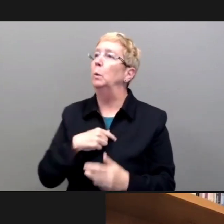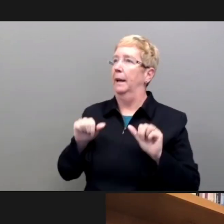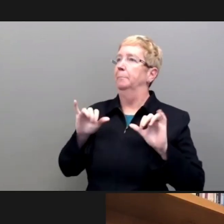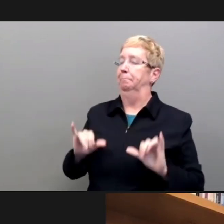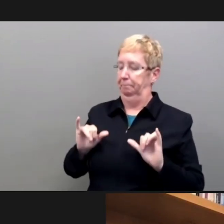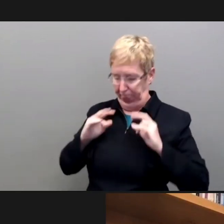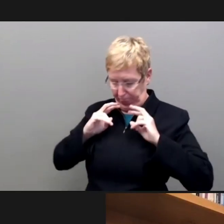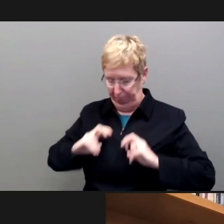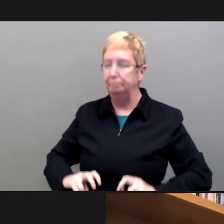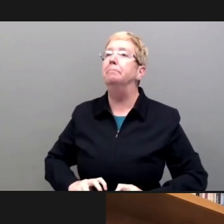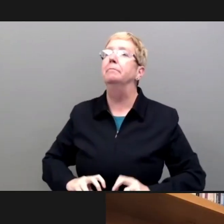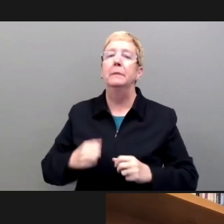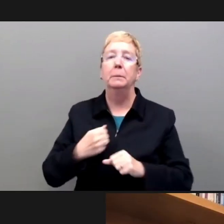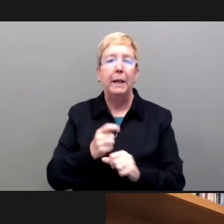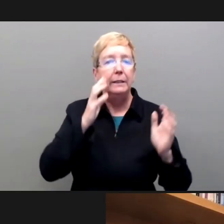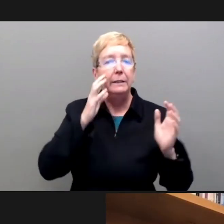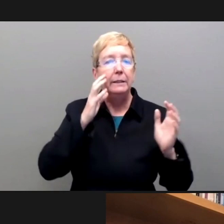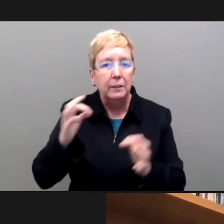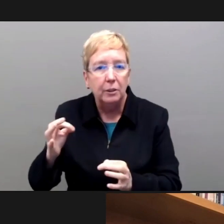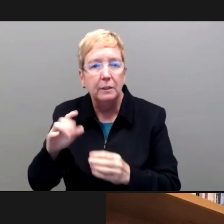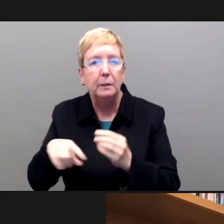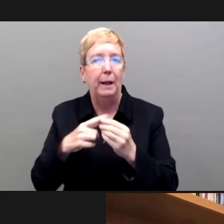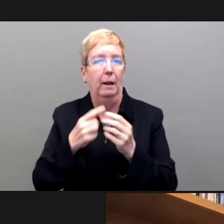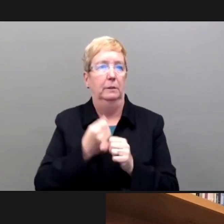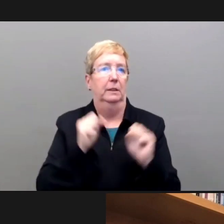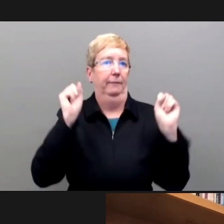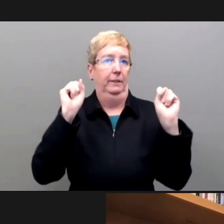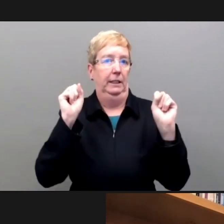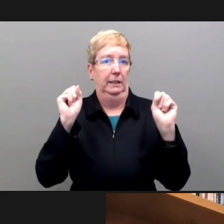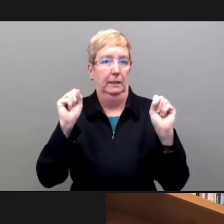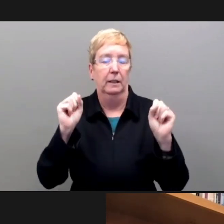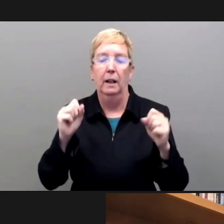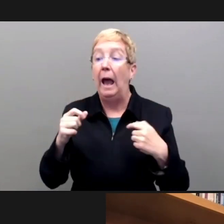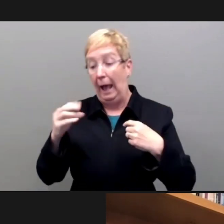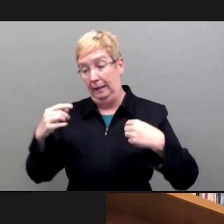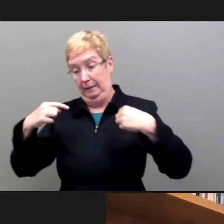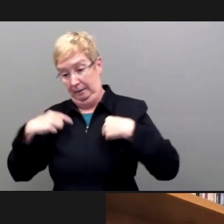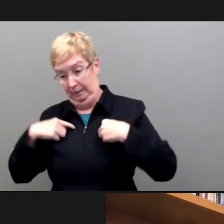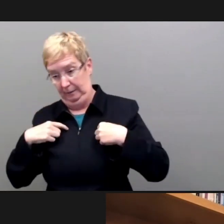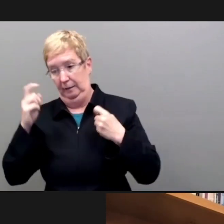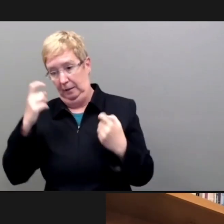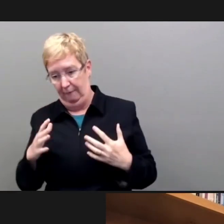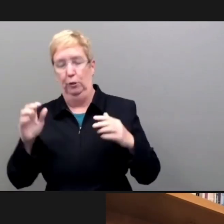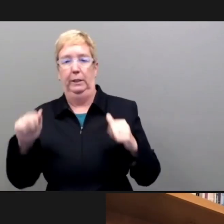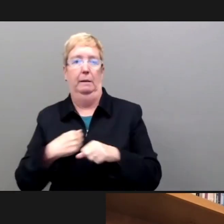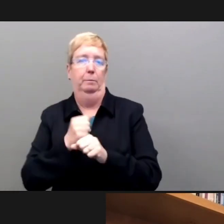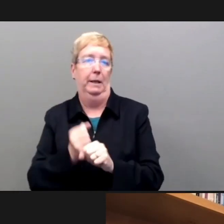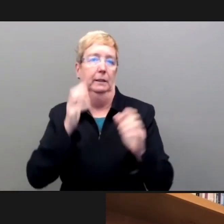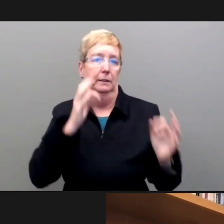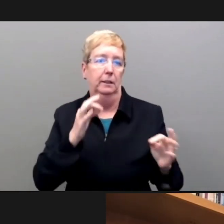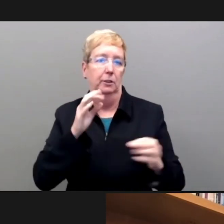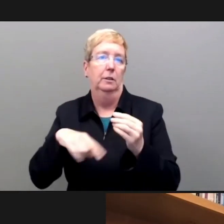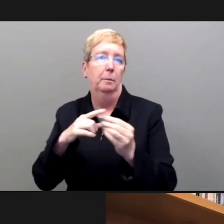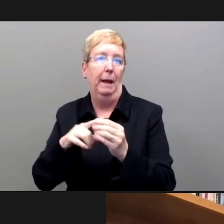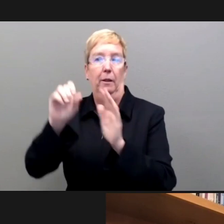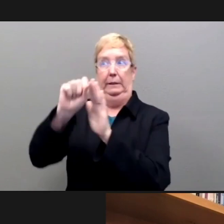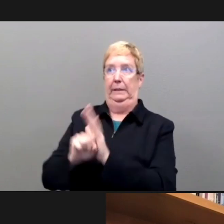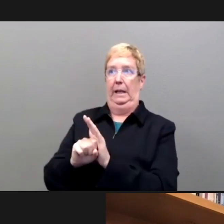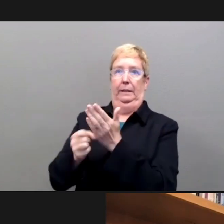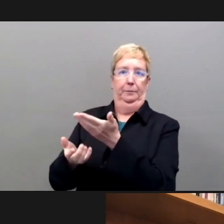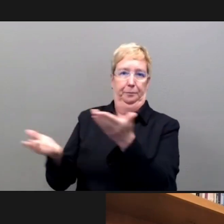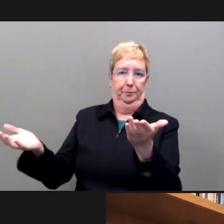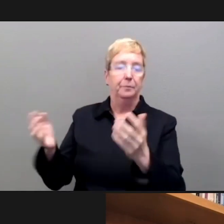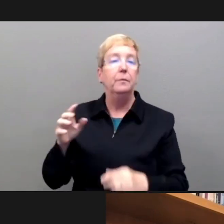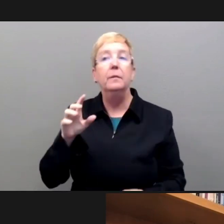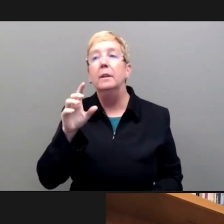ourselves, and certainly that I can make effective decisions about the safety of the state. So thank you very much, Dr. Grace, and thank